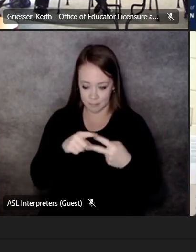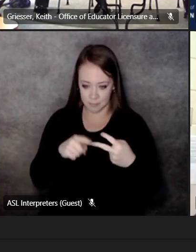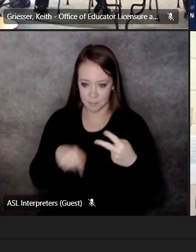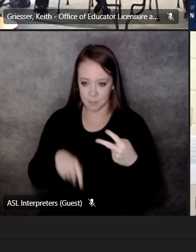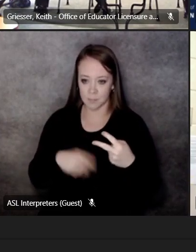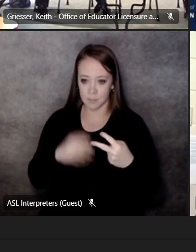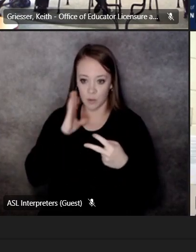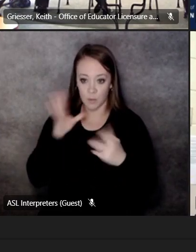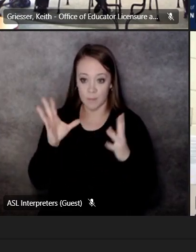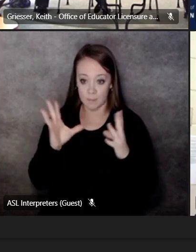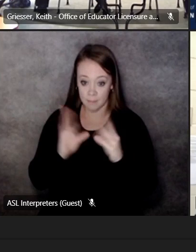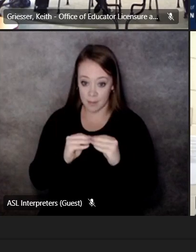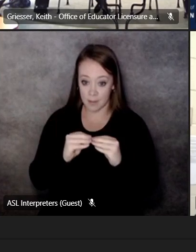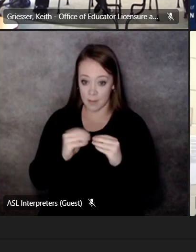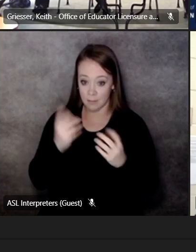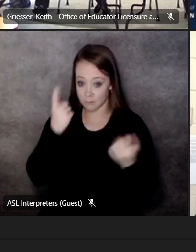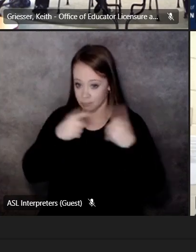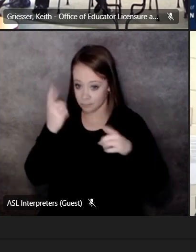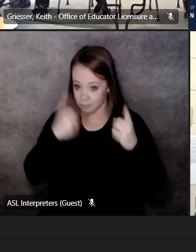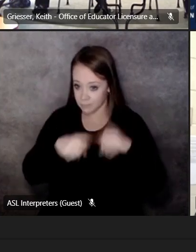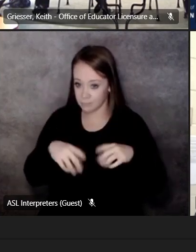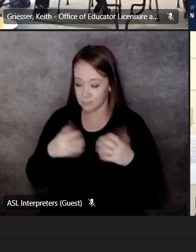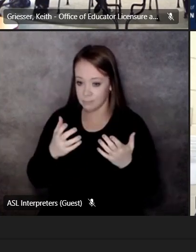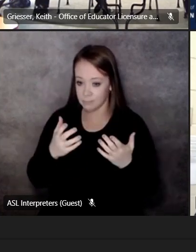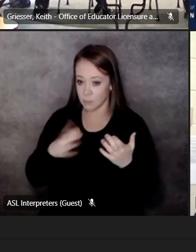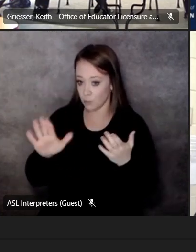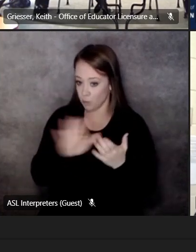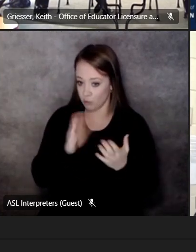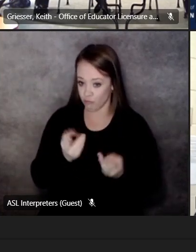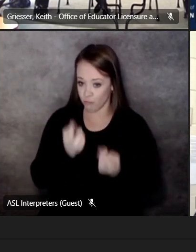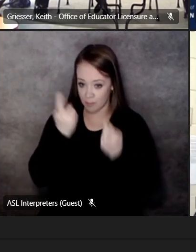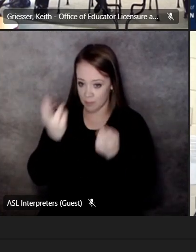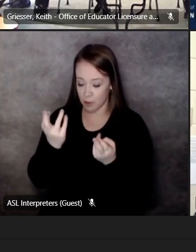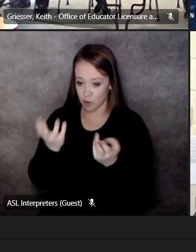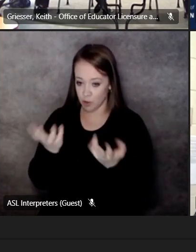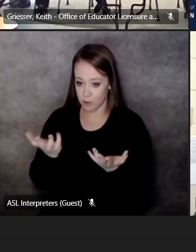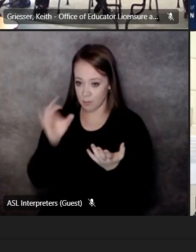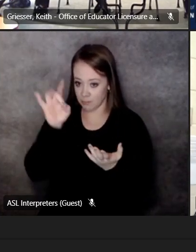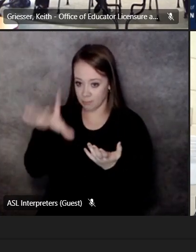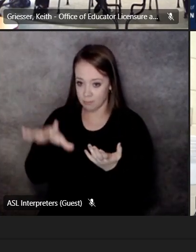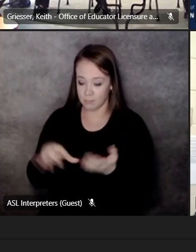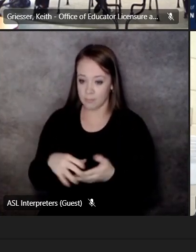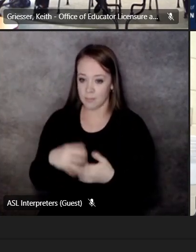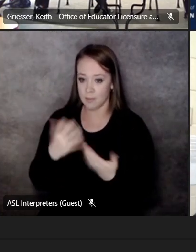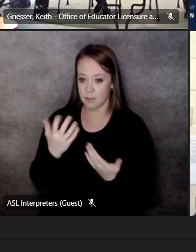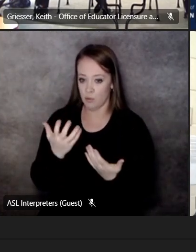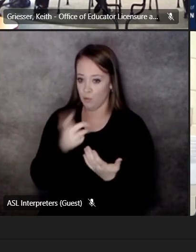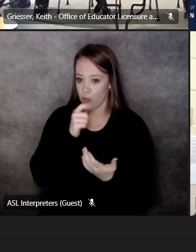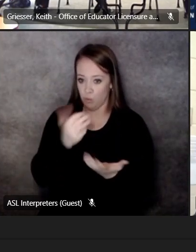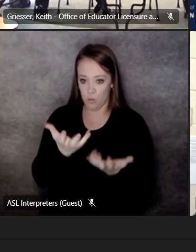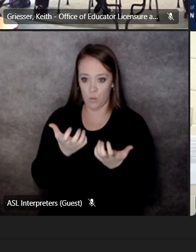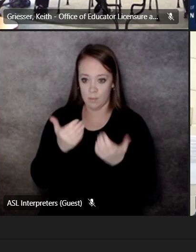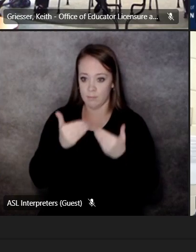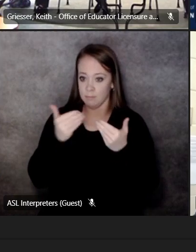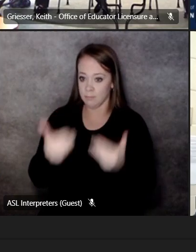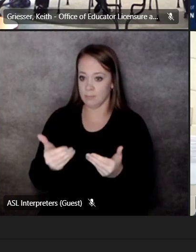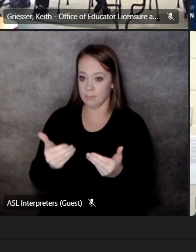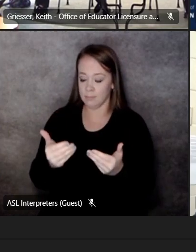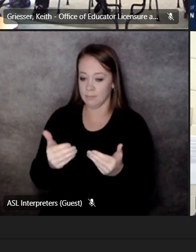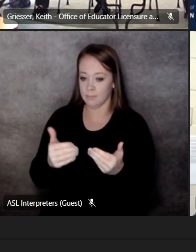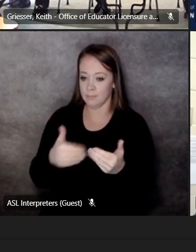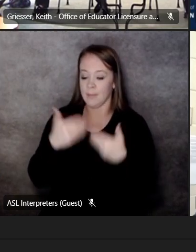deliberate and make your recommendation for those candidates to move forward to the next sort of stage of